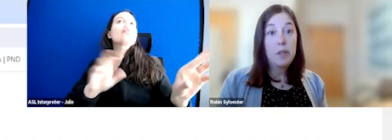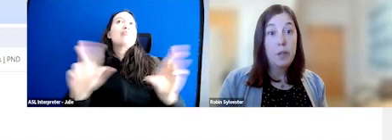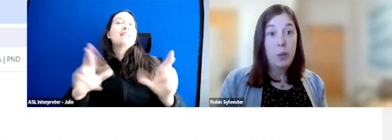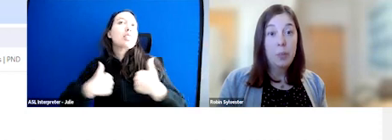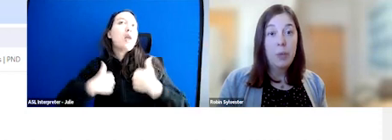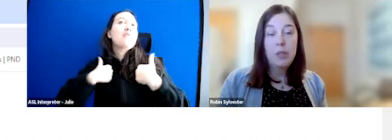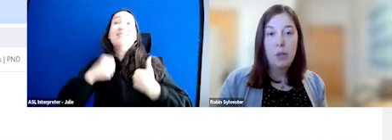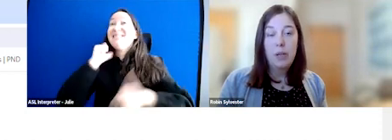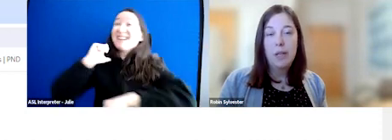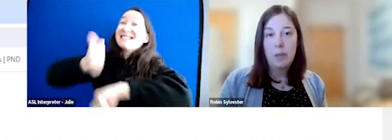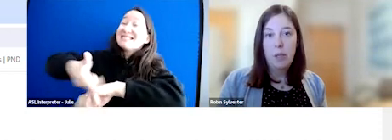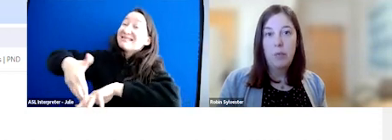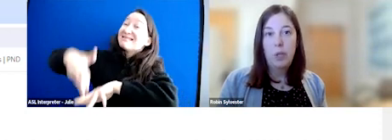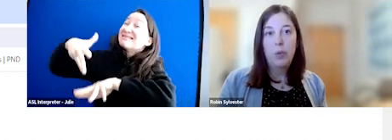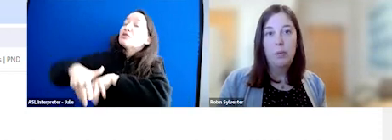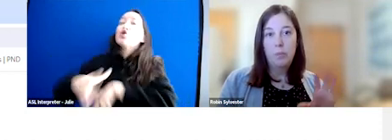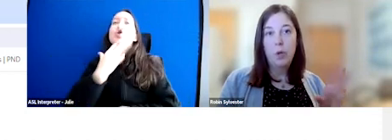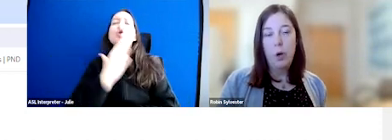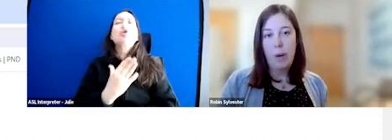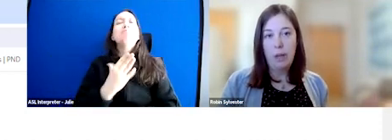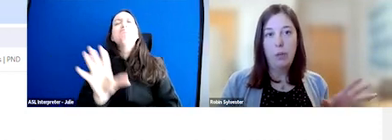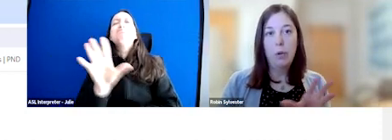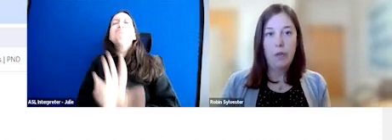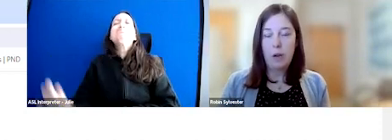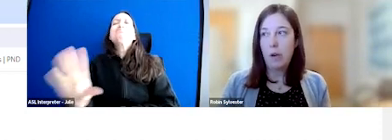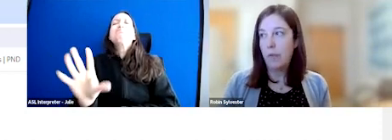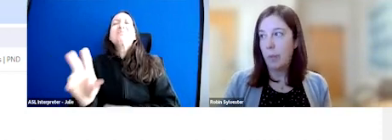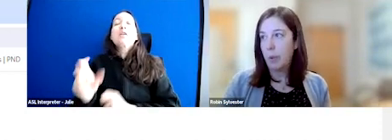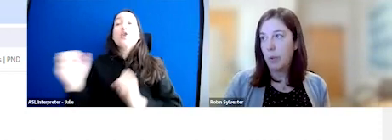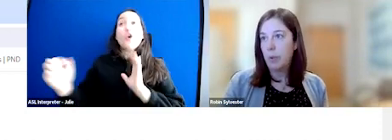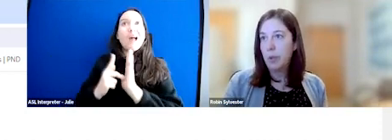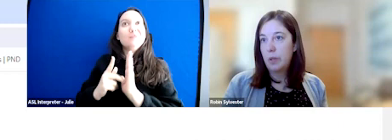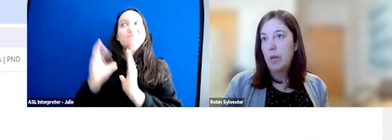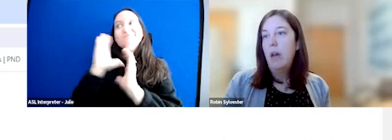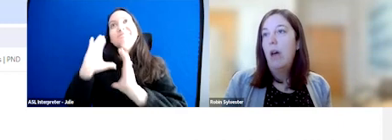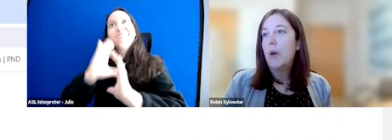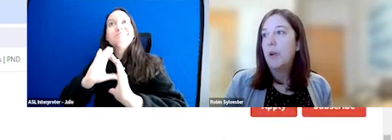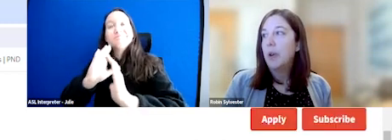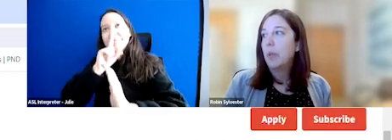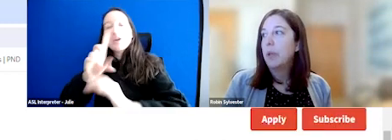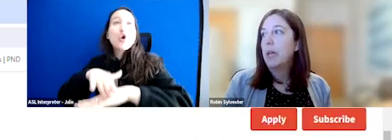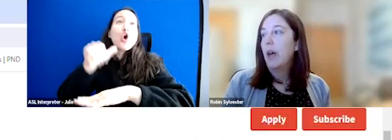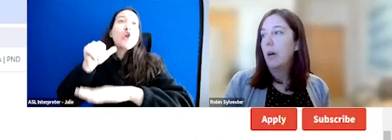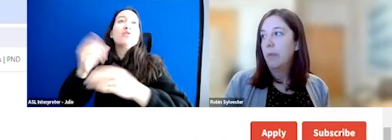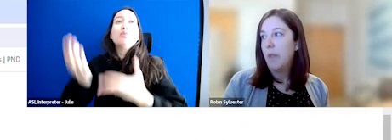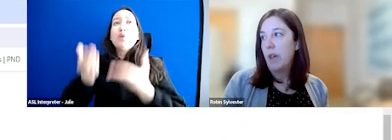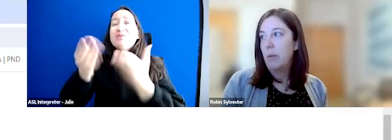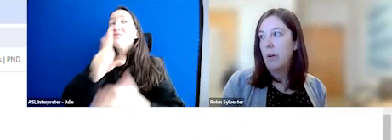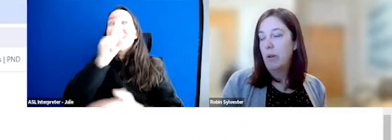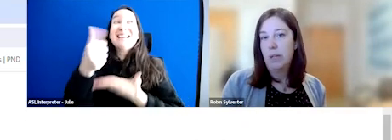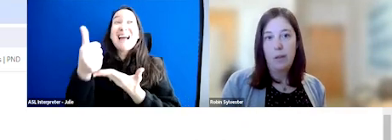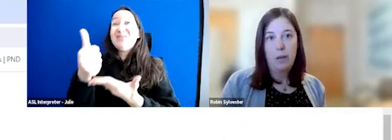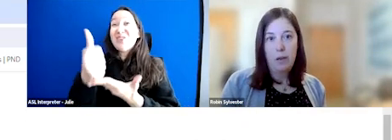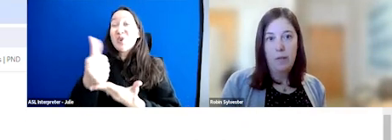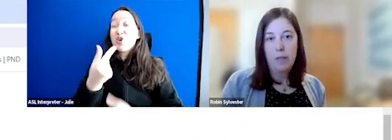set in stone, but it's a good estimate of when you can go back and look for that call for proposals. However, a really helpful thing